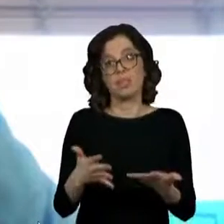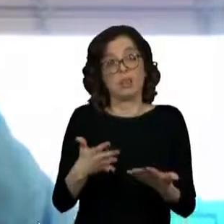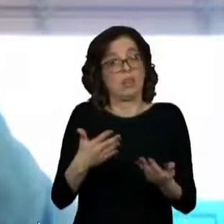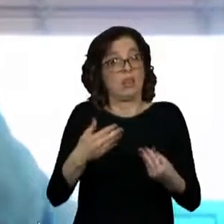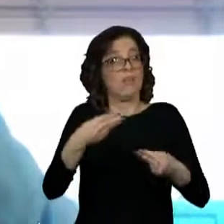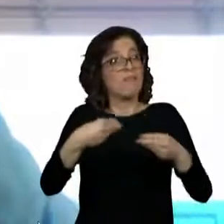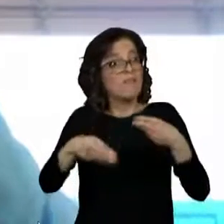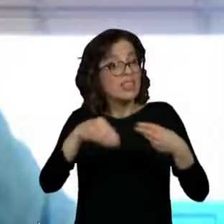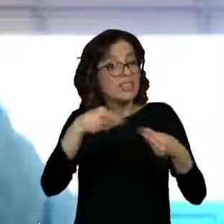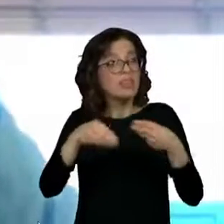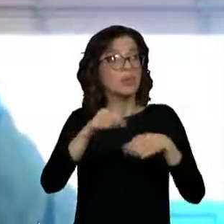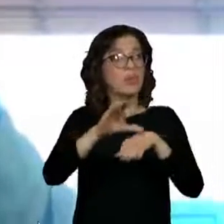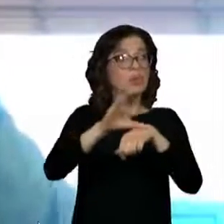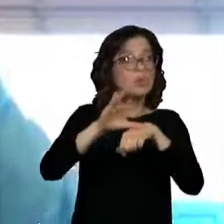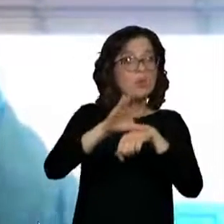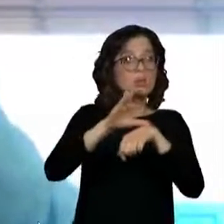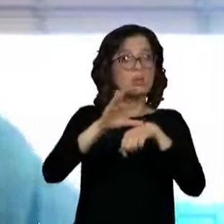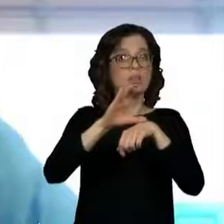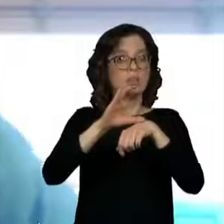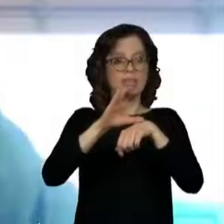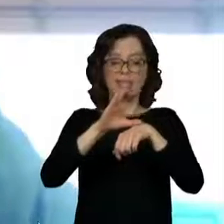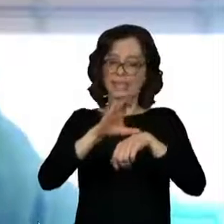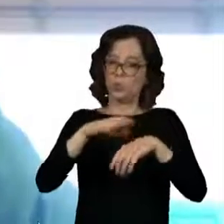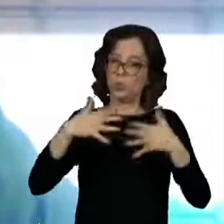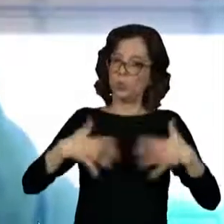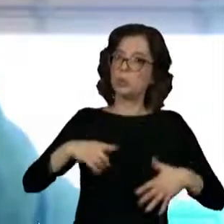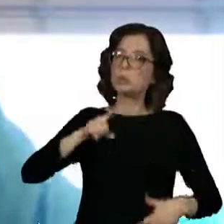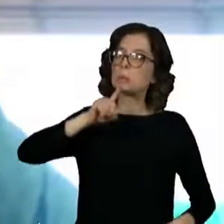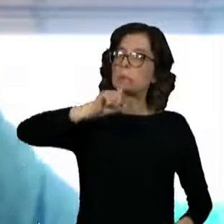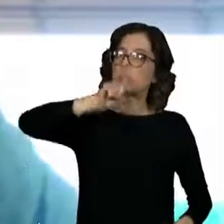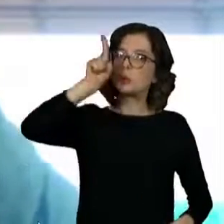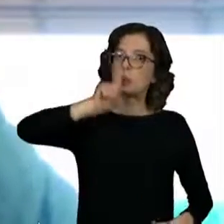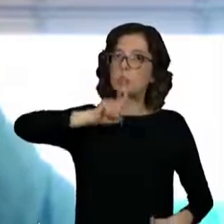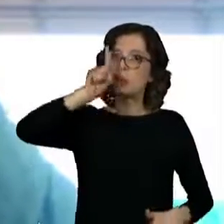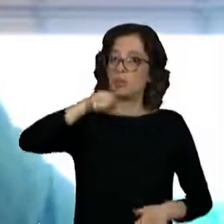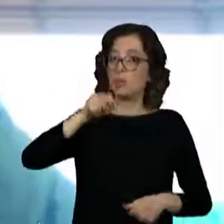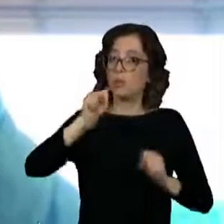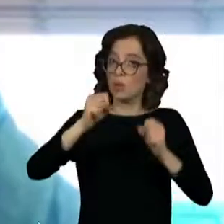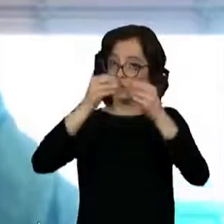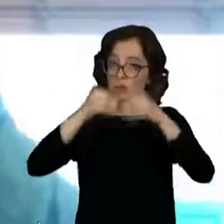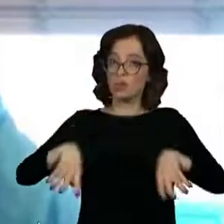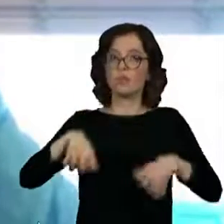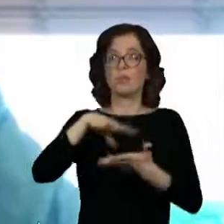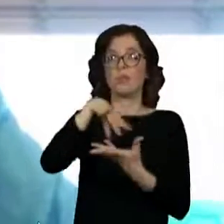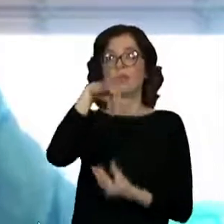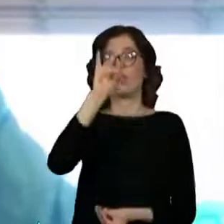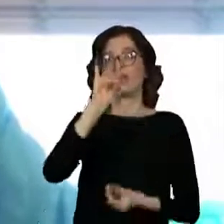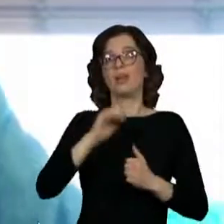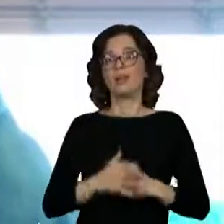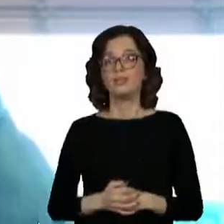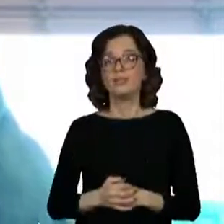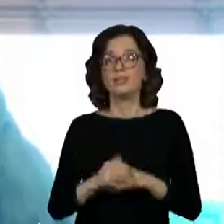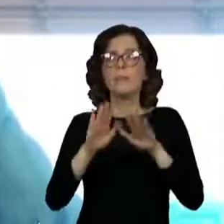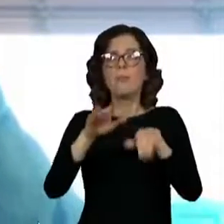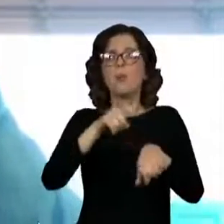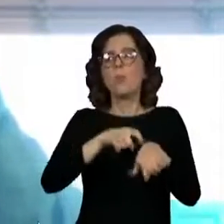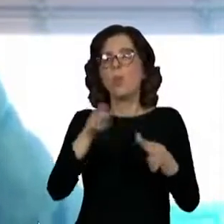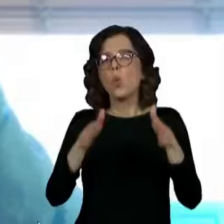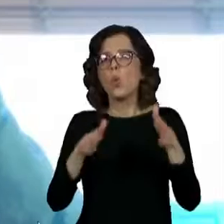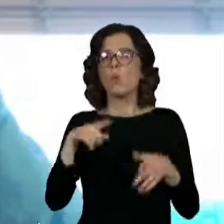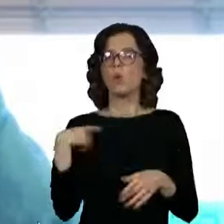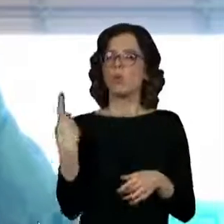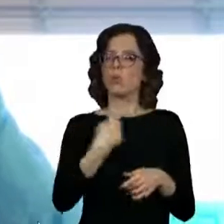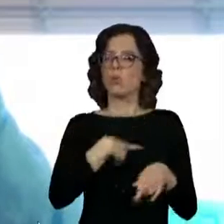Constitutional hardball is a dangerous weapon. It's a weapon that can break a democracy, but there are moments we